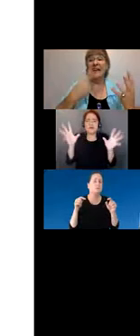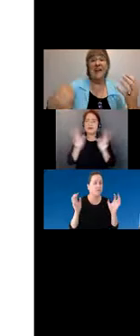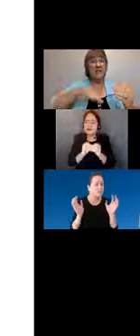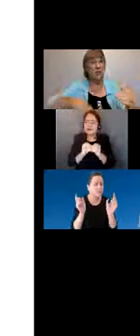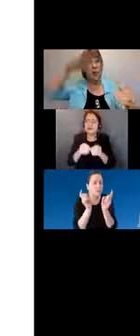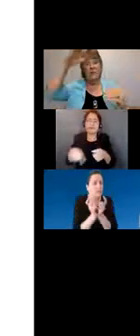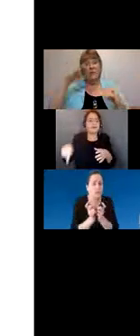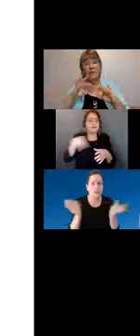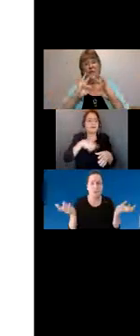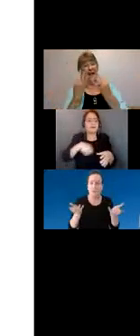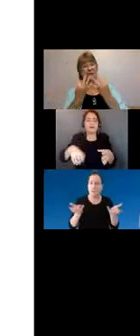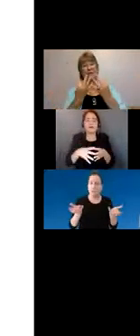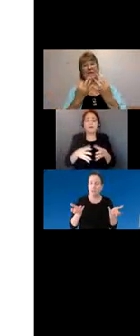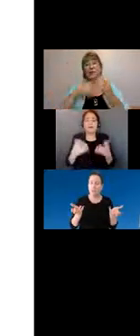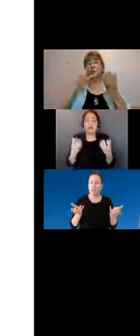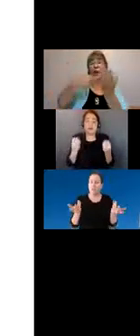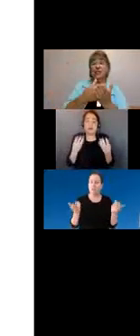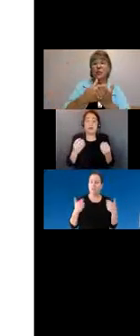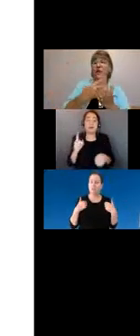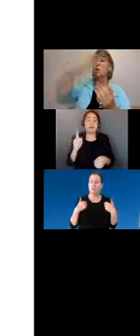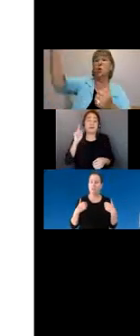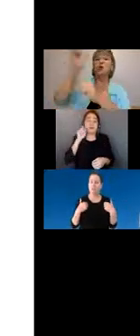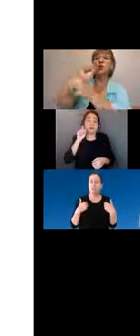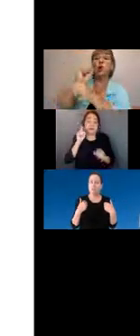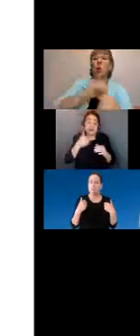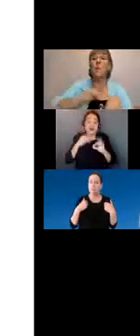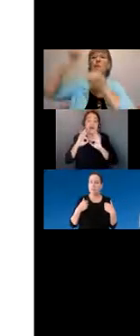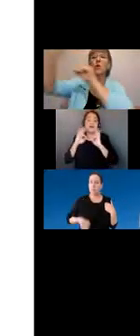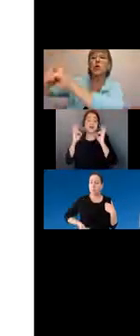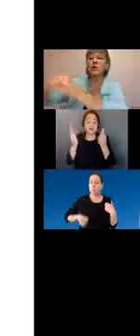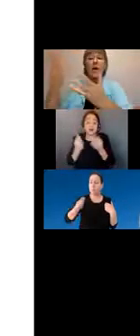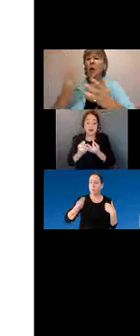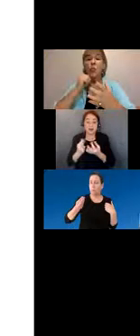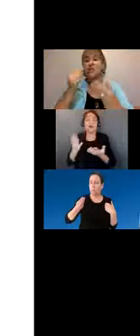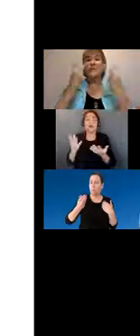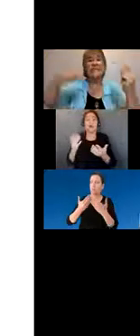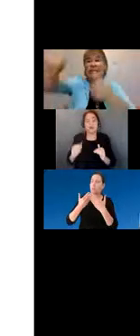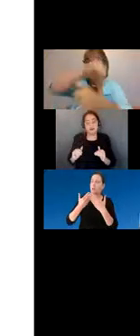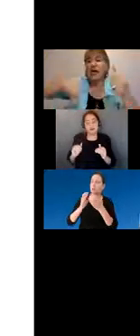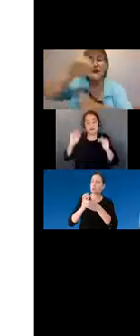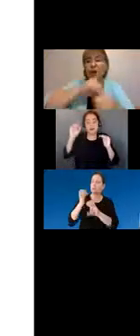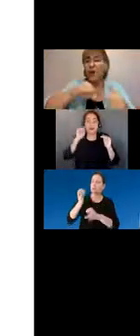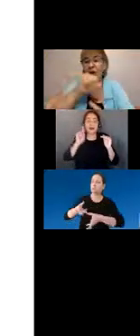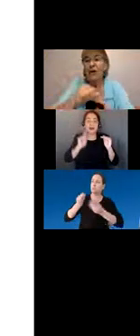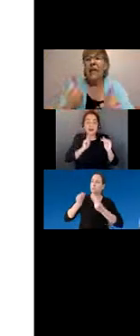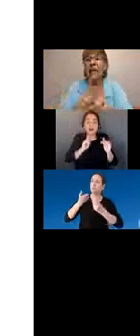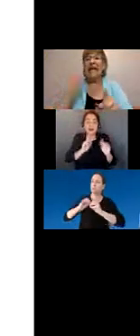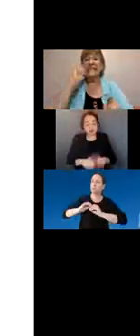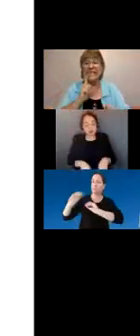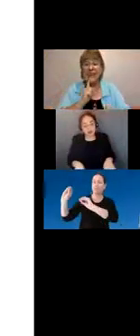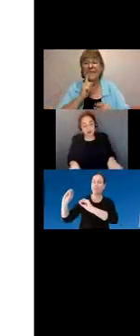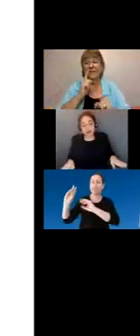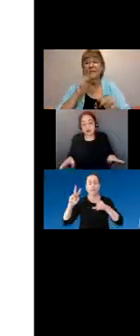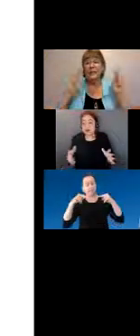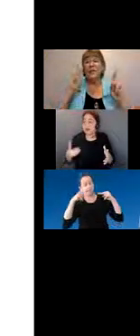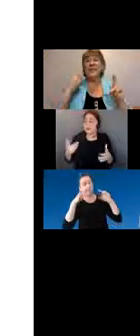Many of us grow up with a family, graduate, go to work, or move. We don't see each other. Like